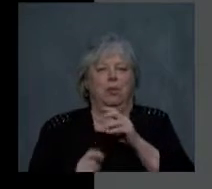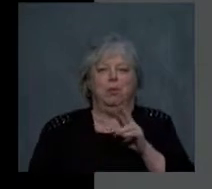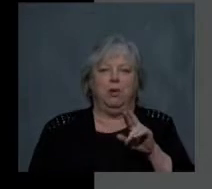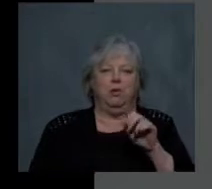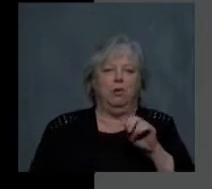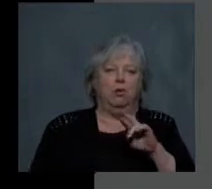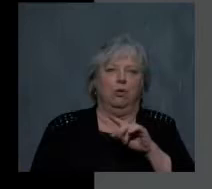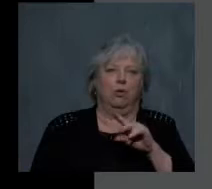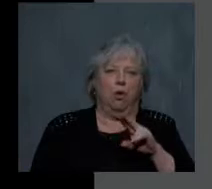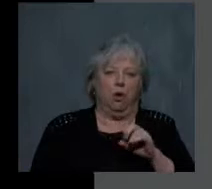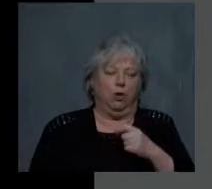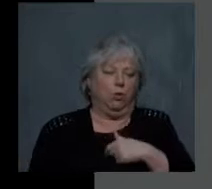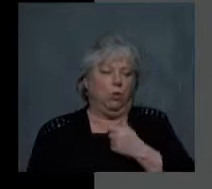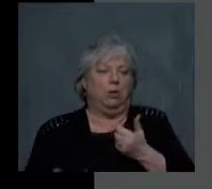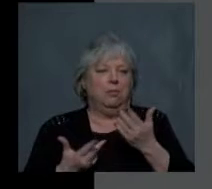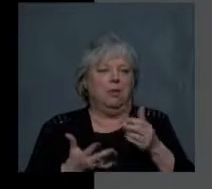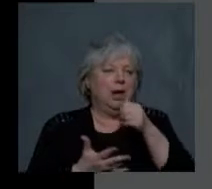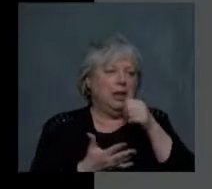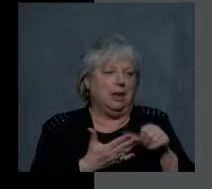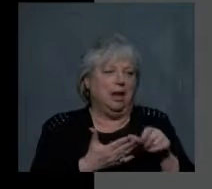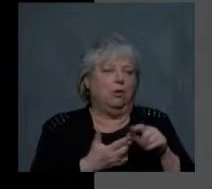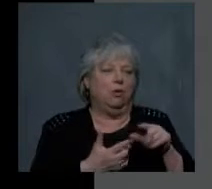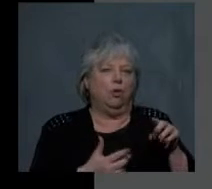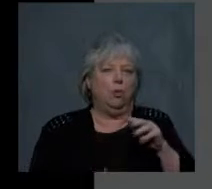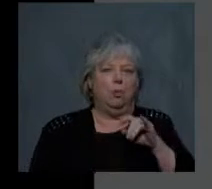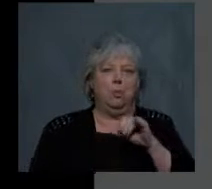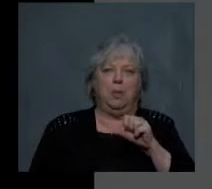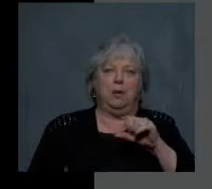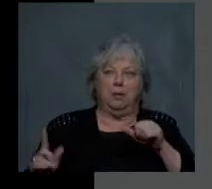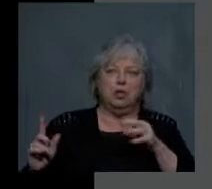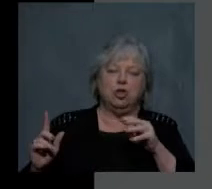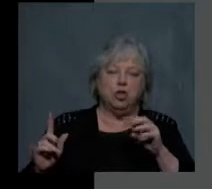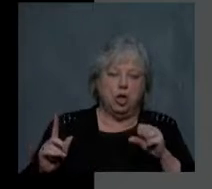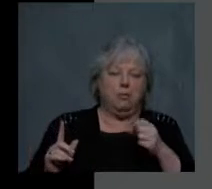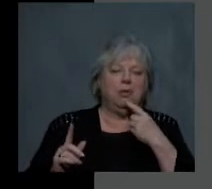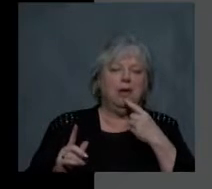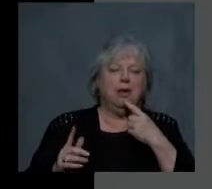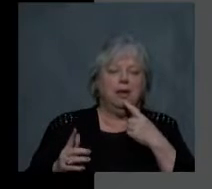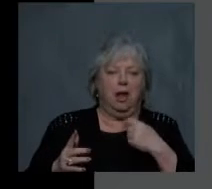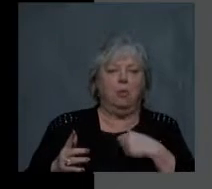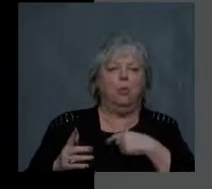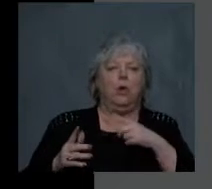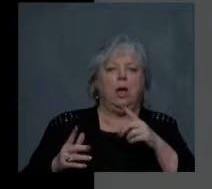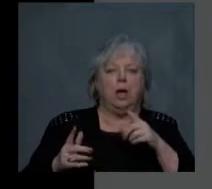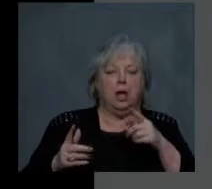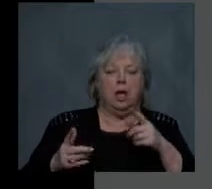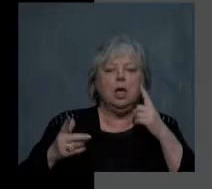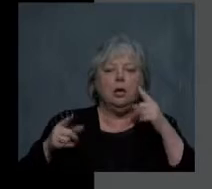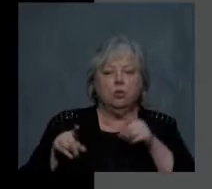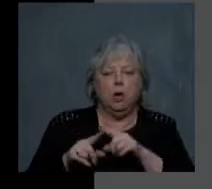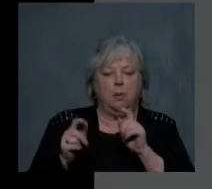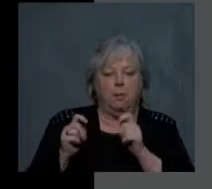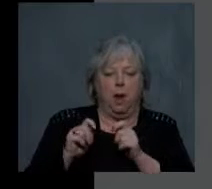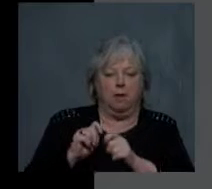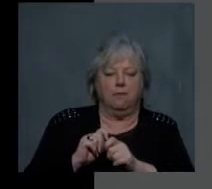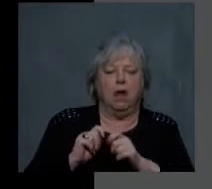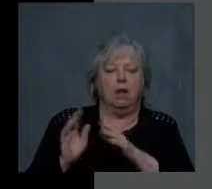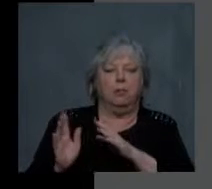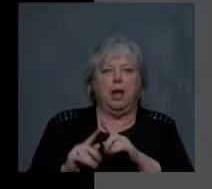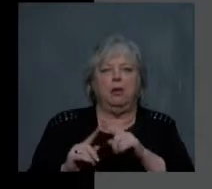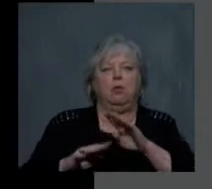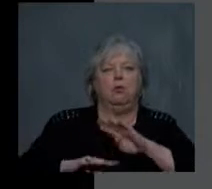Argue, we submitted a letter to Ms. James advising that we agree to modify the plan to